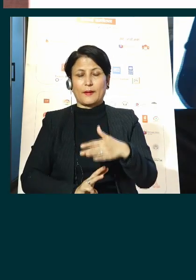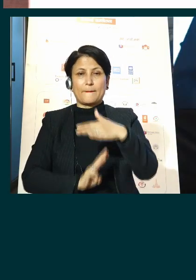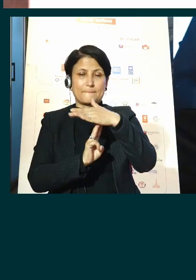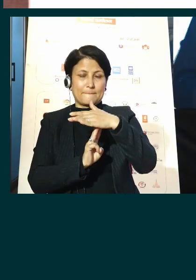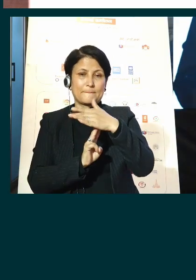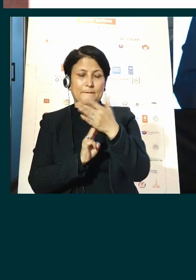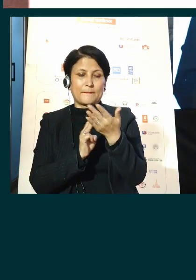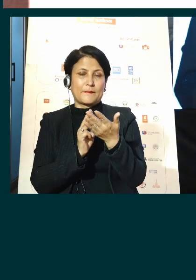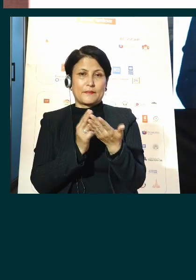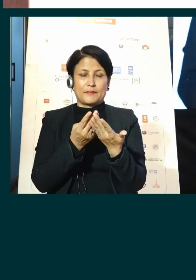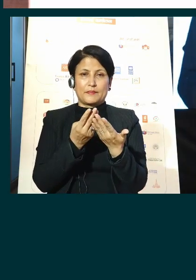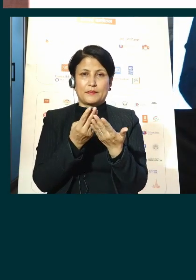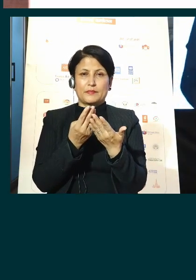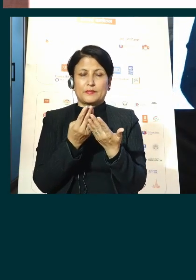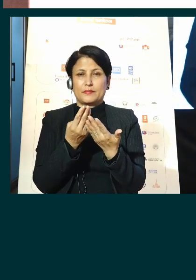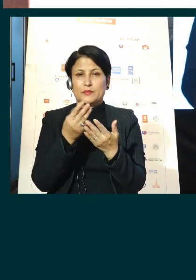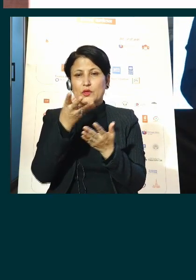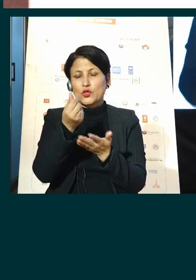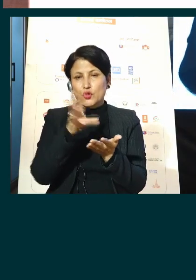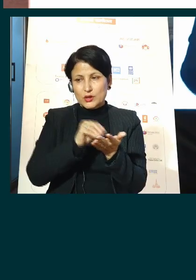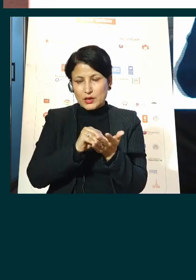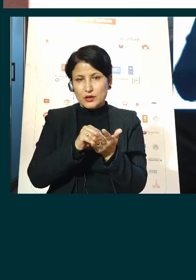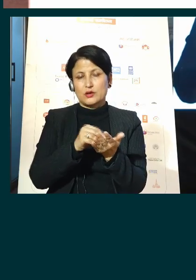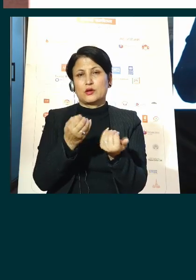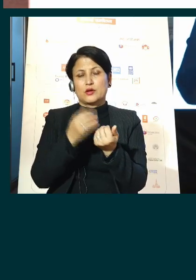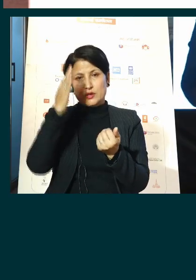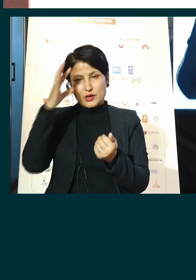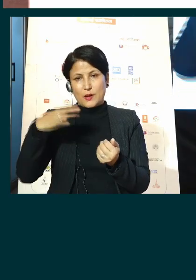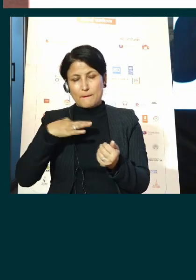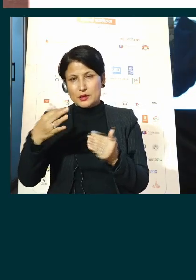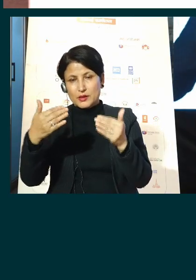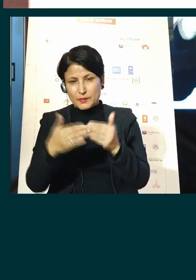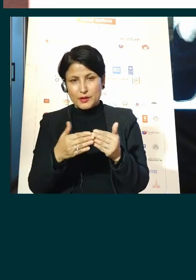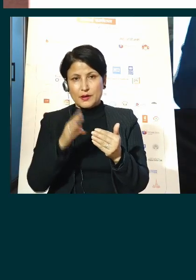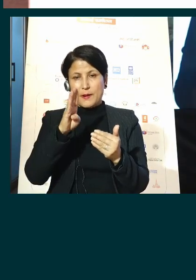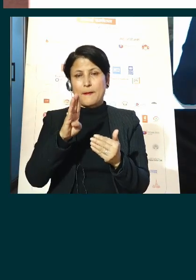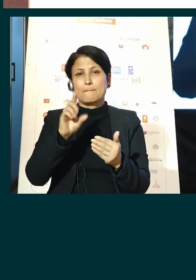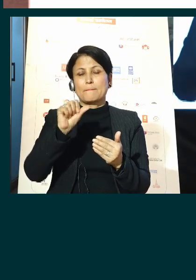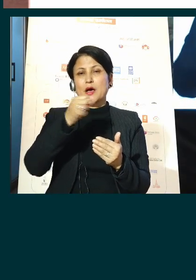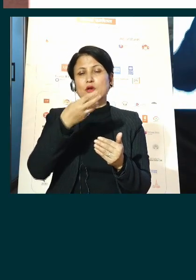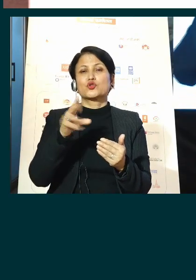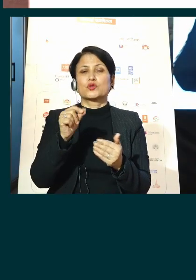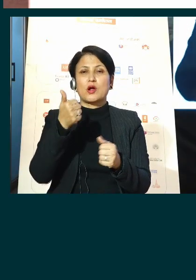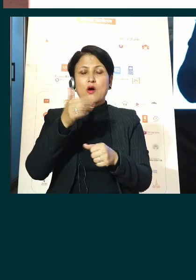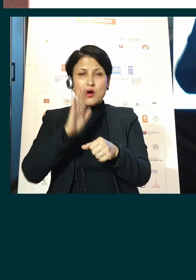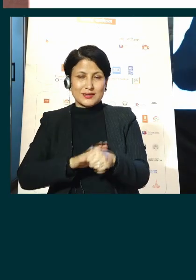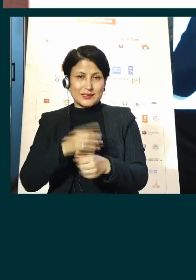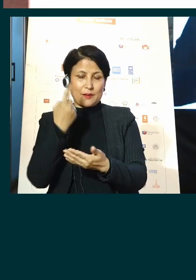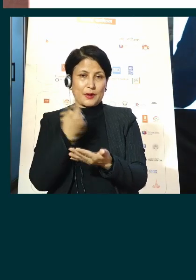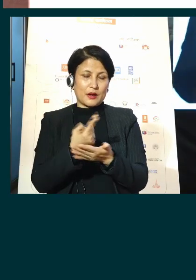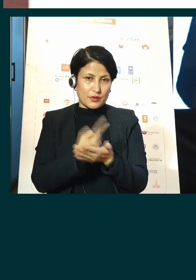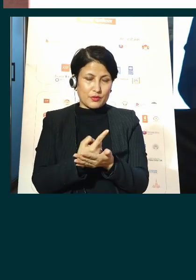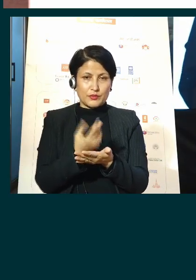members, program experts, government, in Bajra and Acham, as well as in Kathmandu. And so we're trying to synthesize all